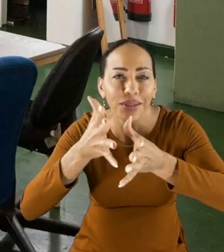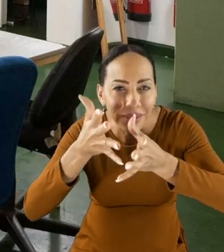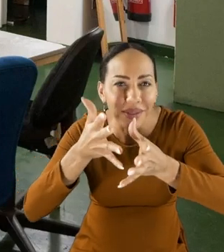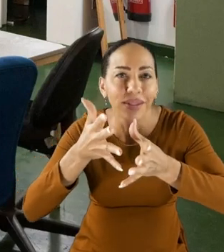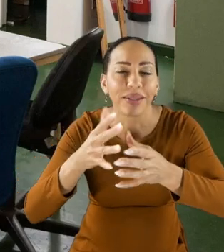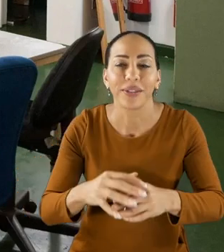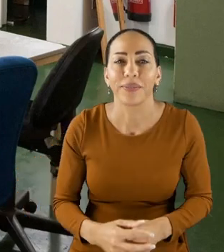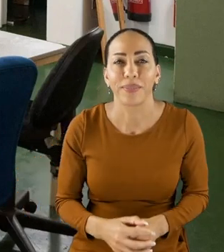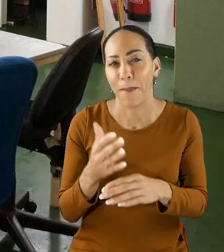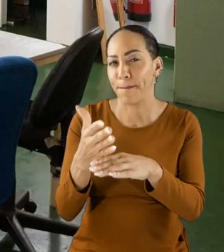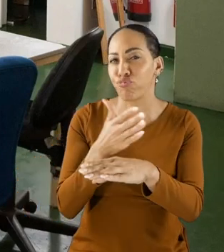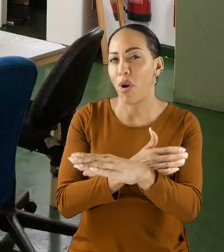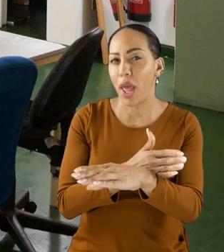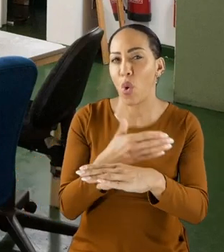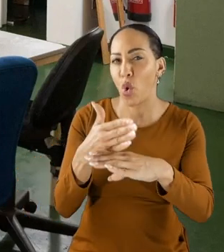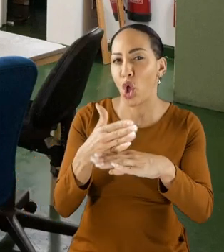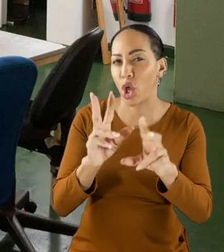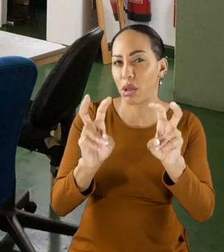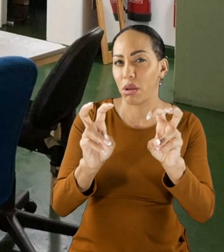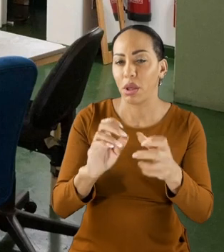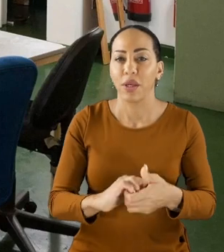the design time and...